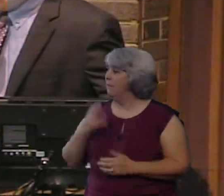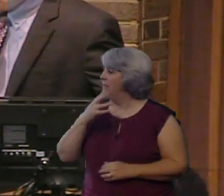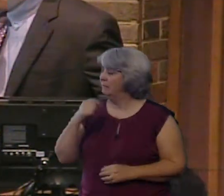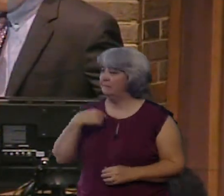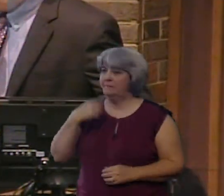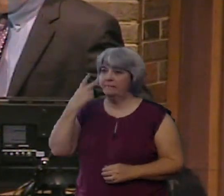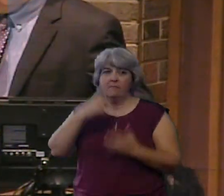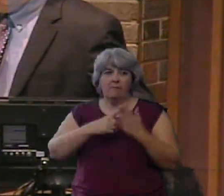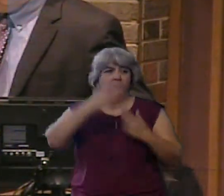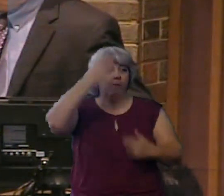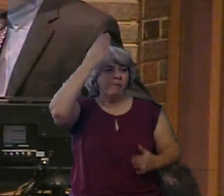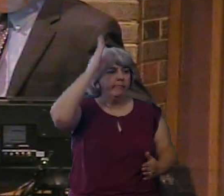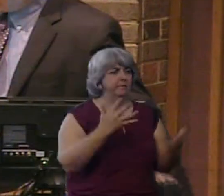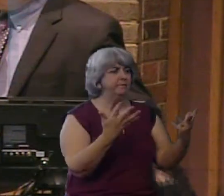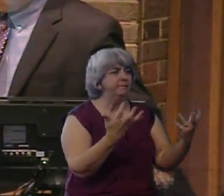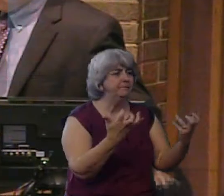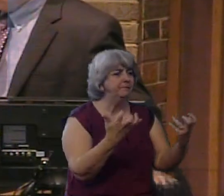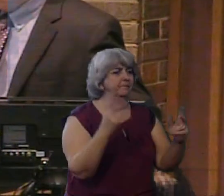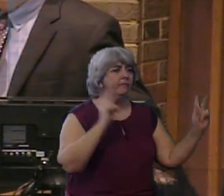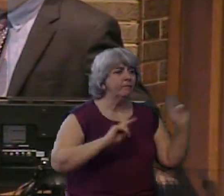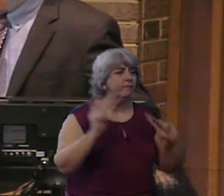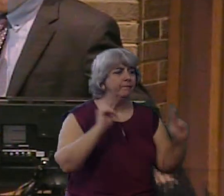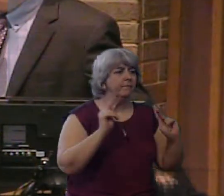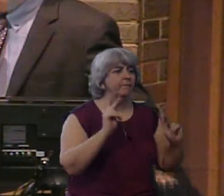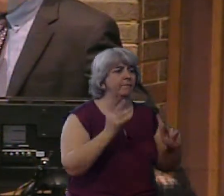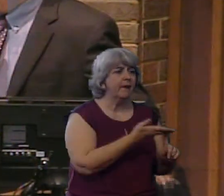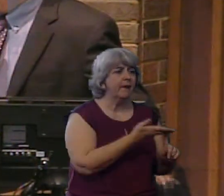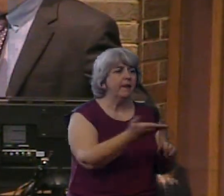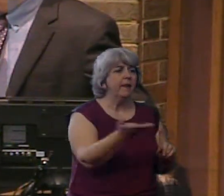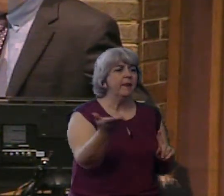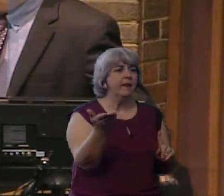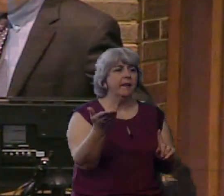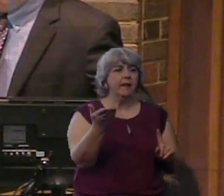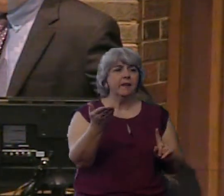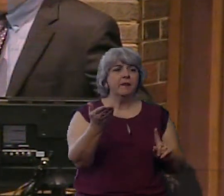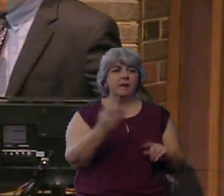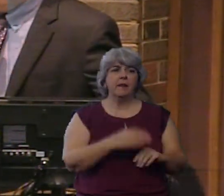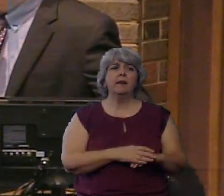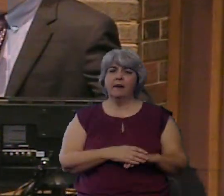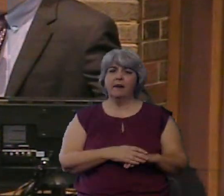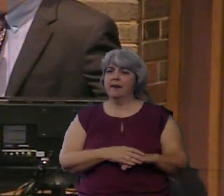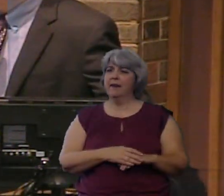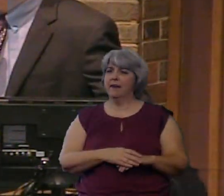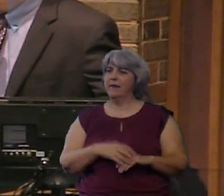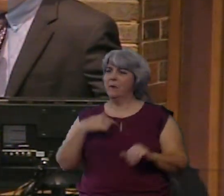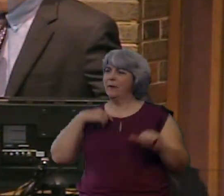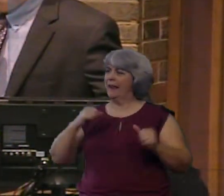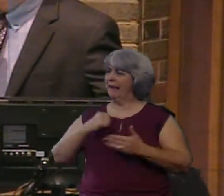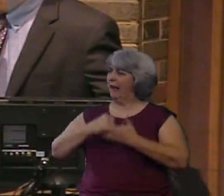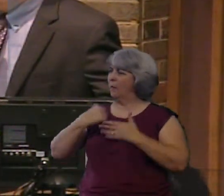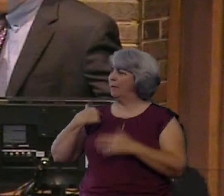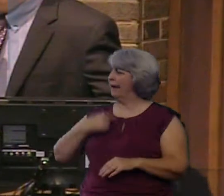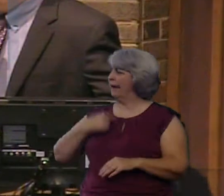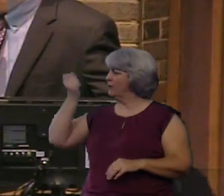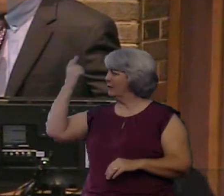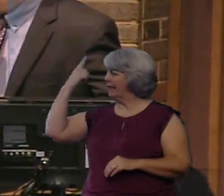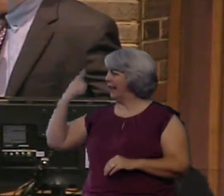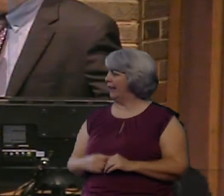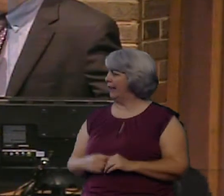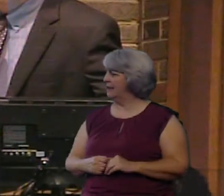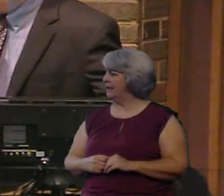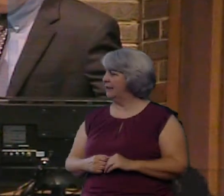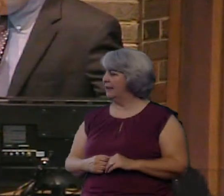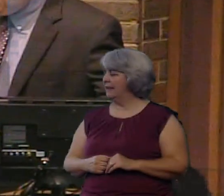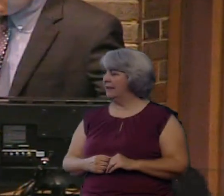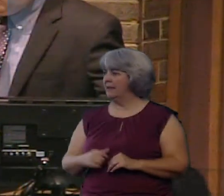and what He wanted for them, some of these ideas will certainly find voice there. So our lesson tonight, and you'll